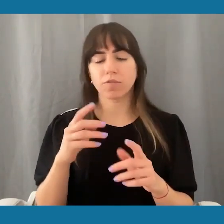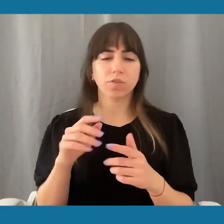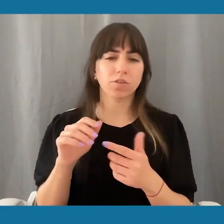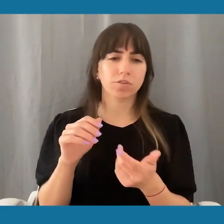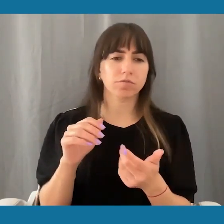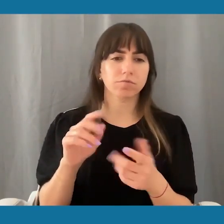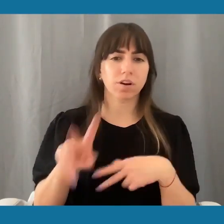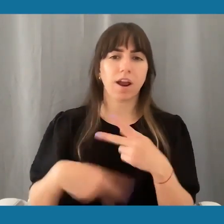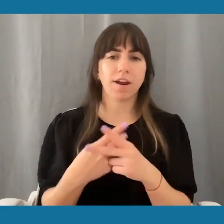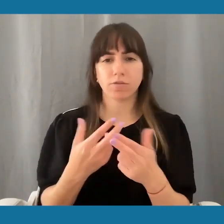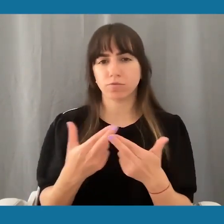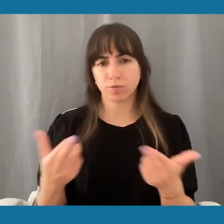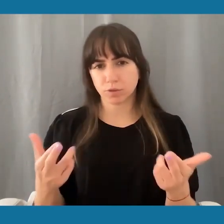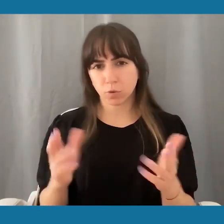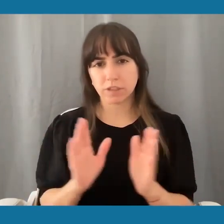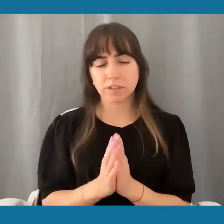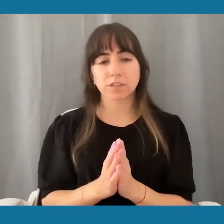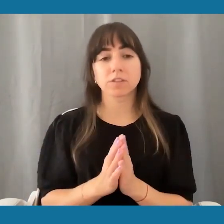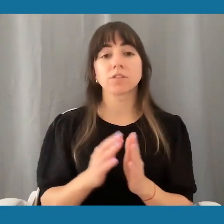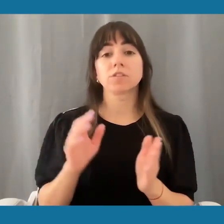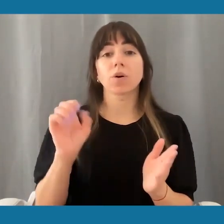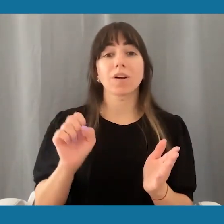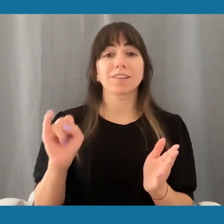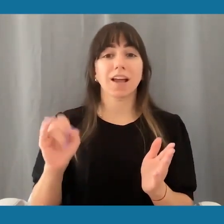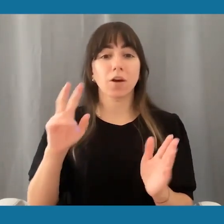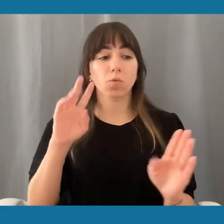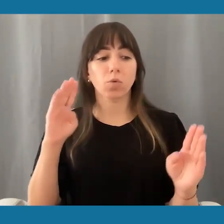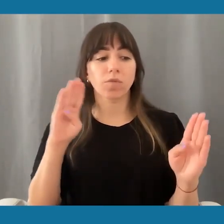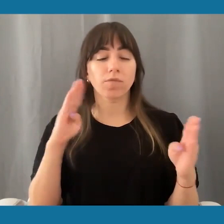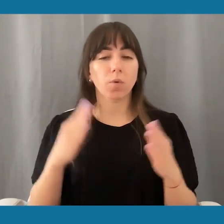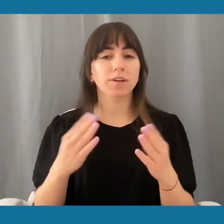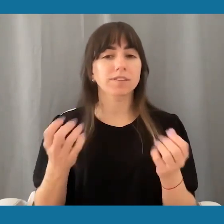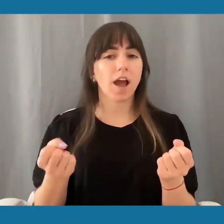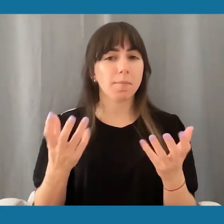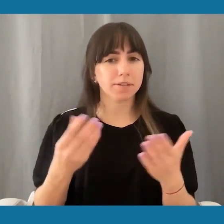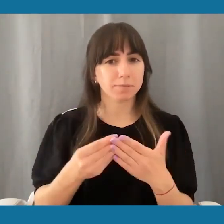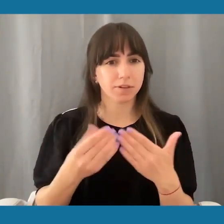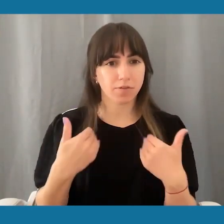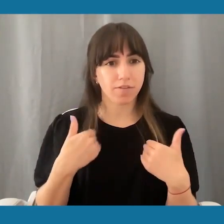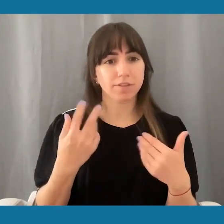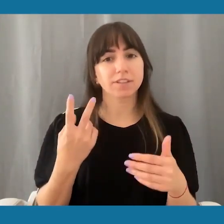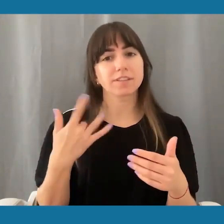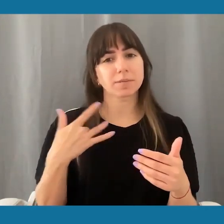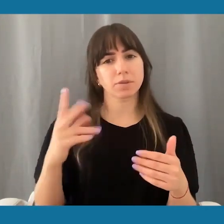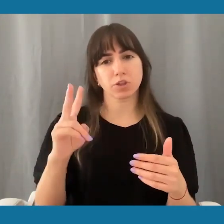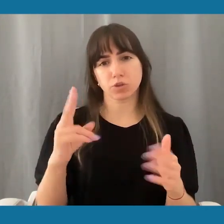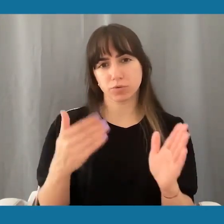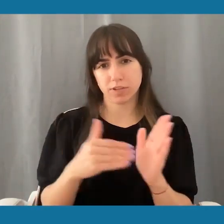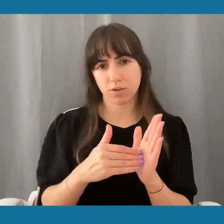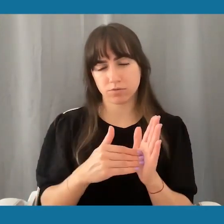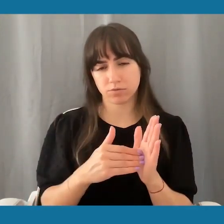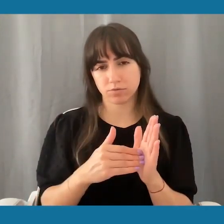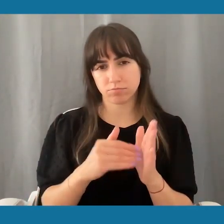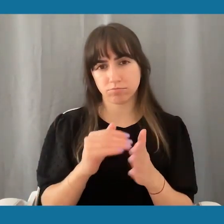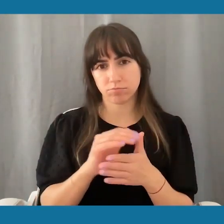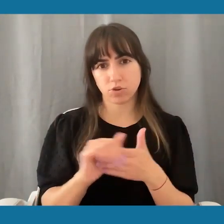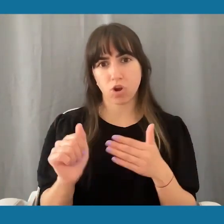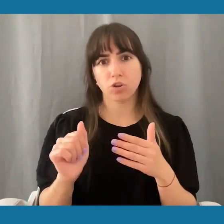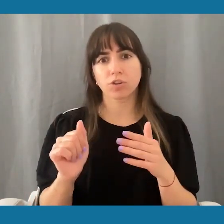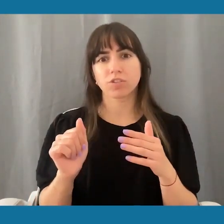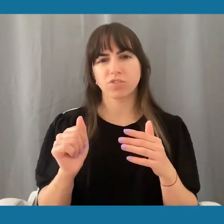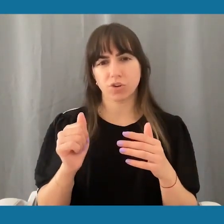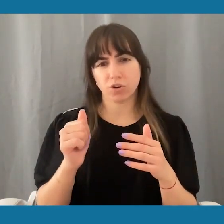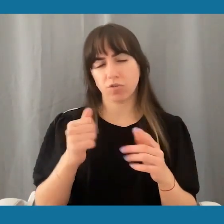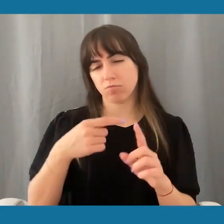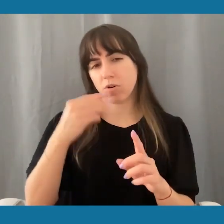$2,000 for a single household. So if you have more than $2,000, you may jeopardize or not even qualify for